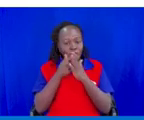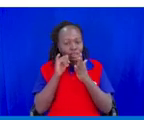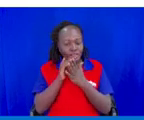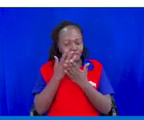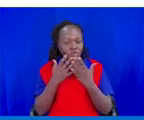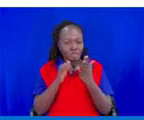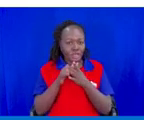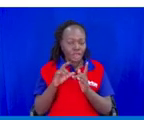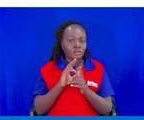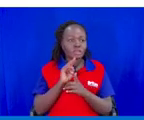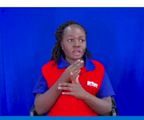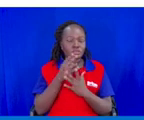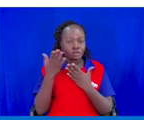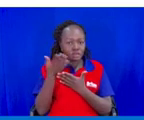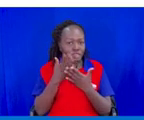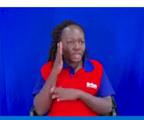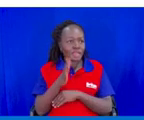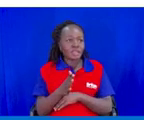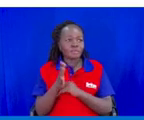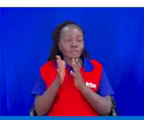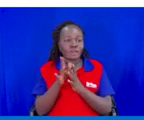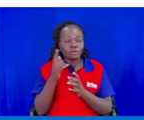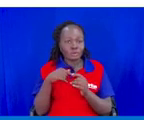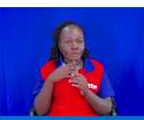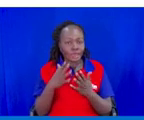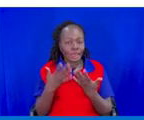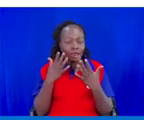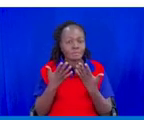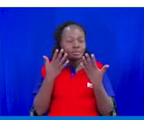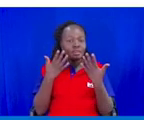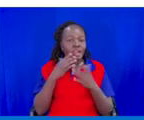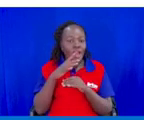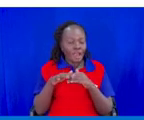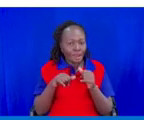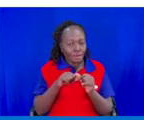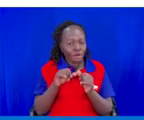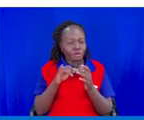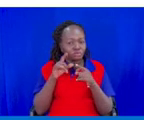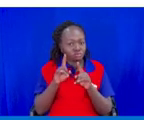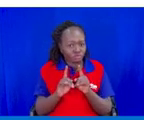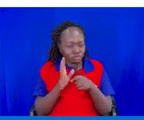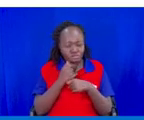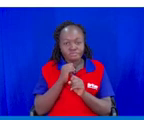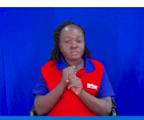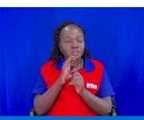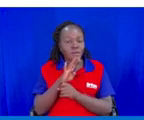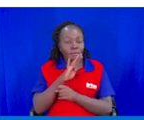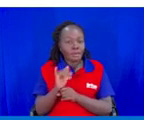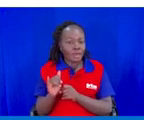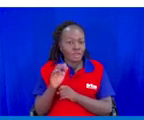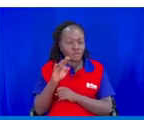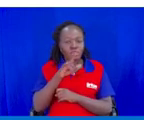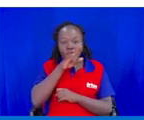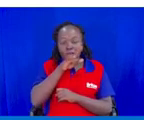with the retail market. And we are very excited about the progress that is being made by our Ugandan subsidiary in